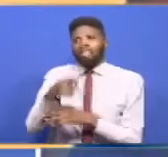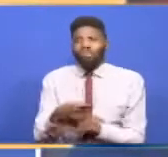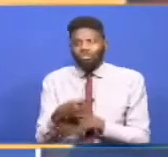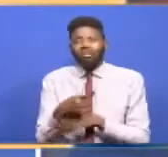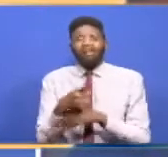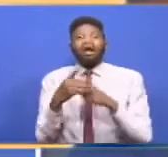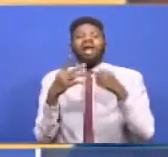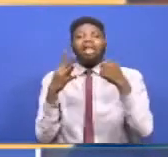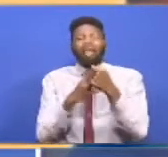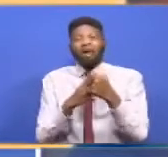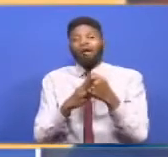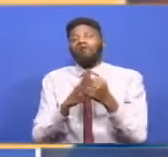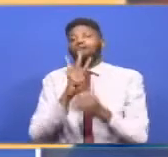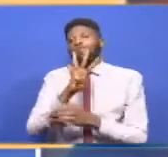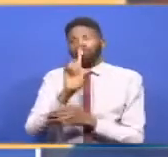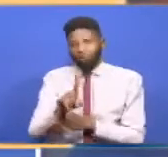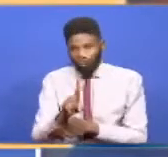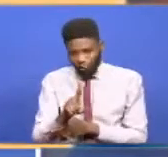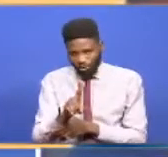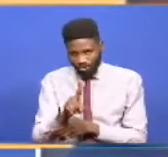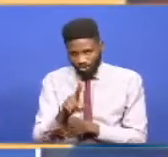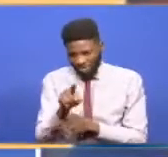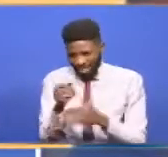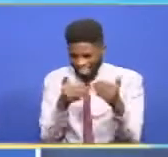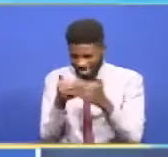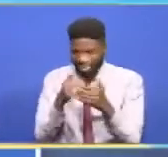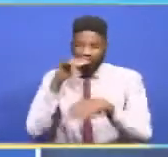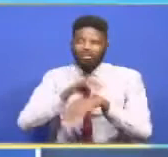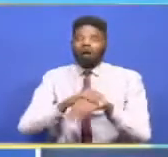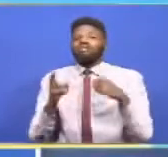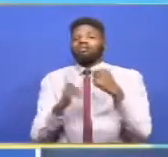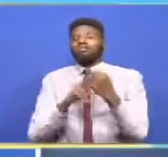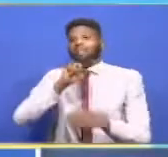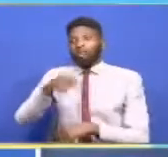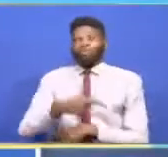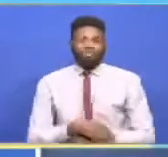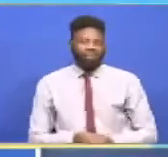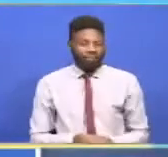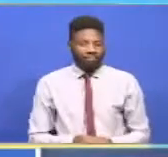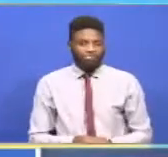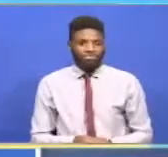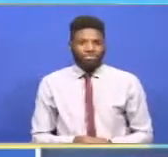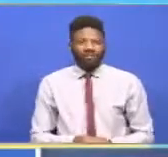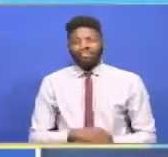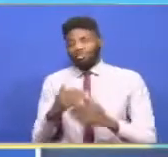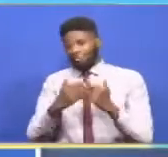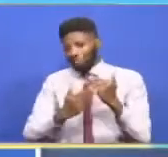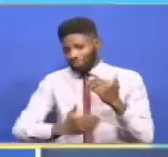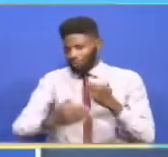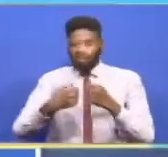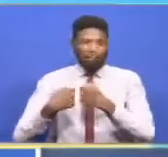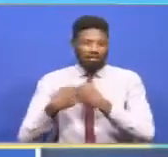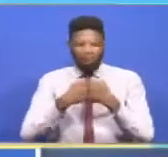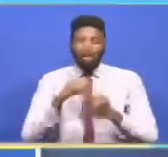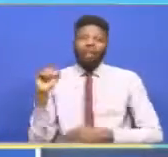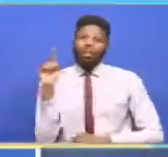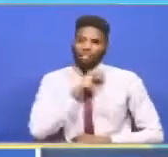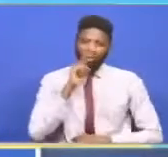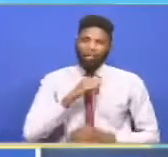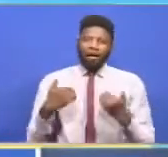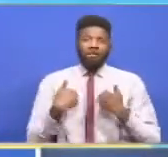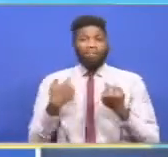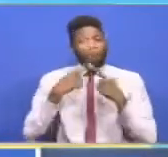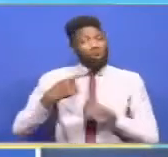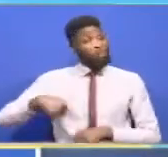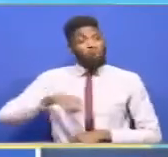6,941, just a few cases shy of the 7,000 mark. The battle ahead is tough, but it's far from